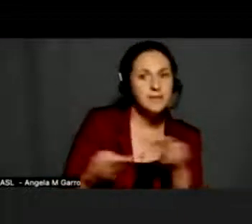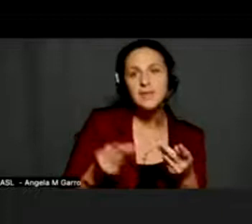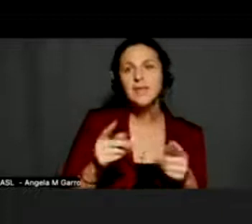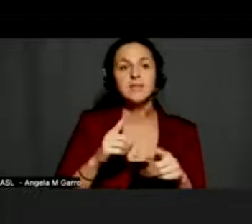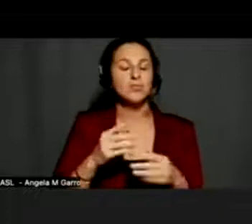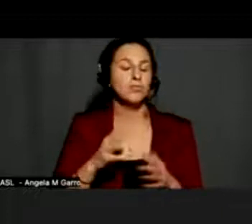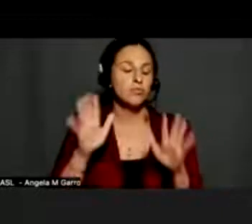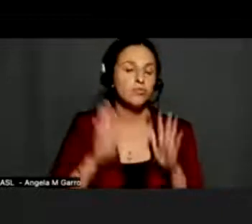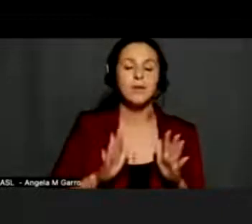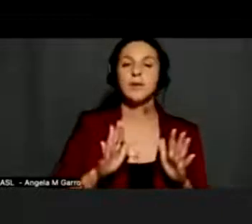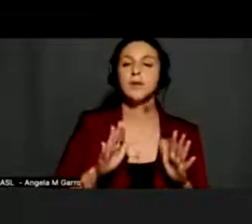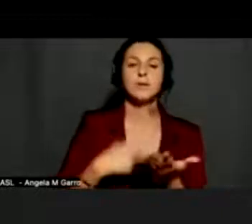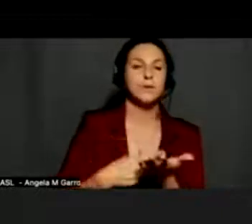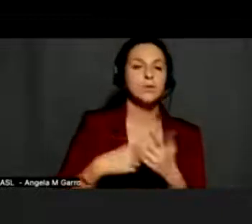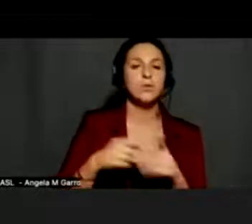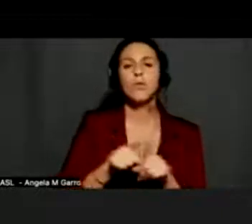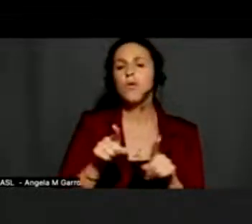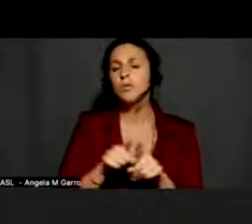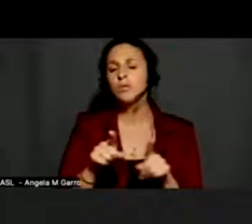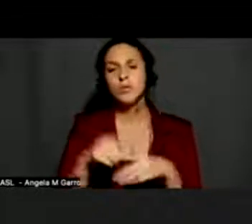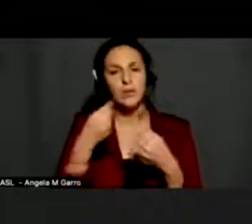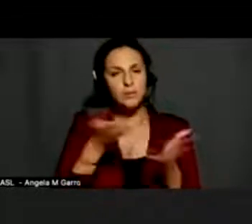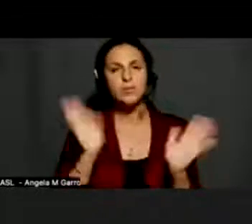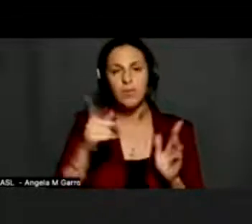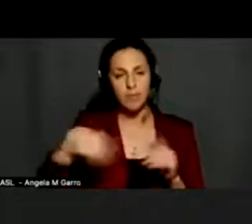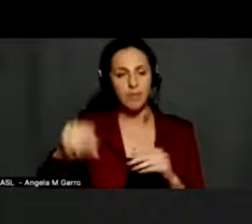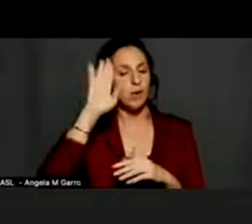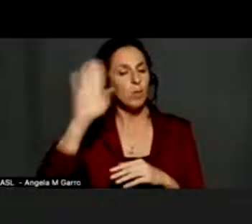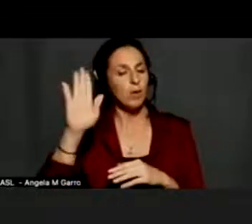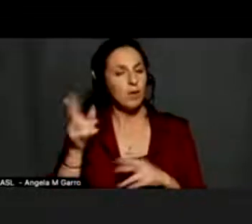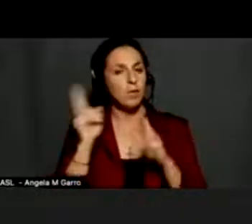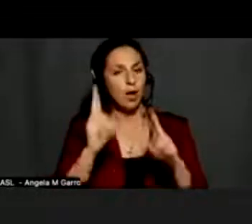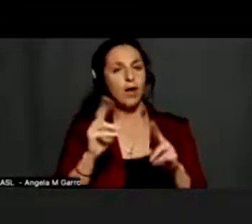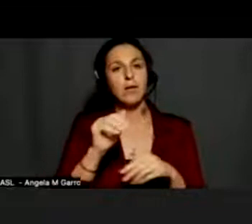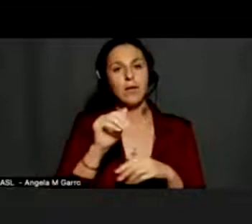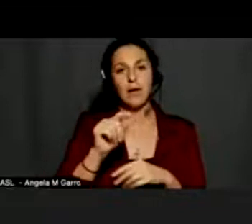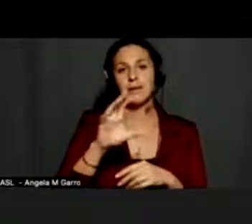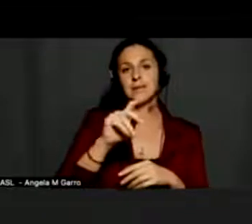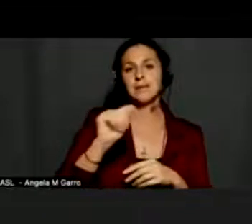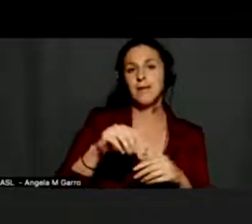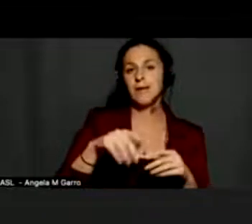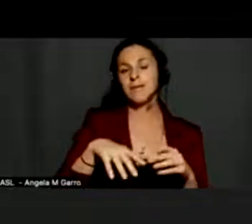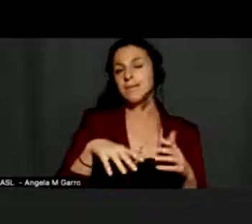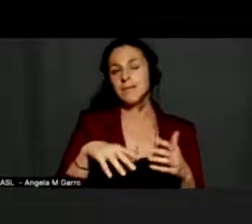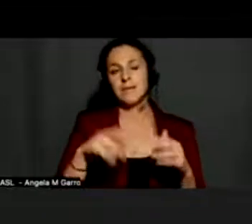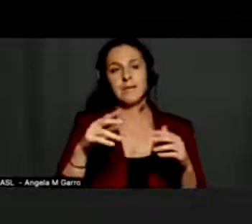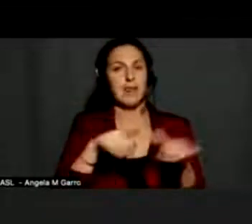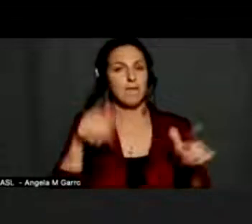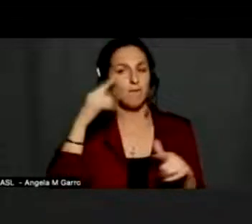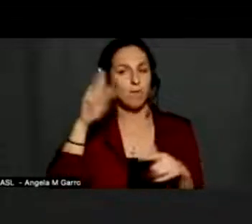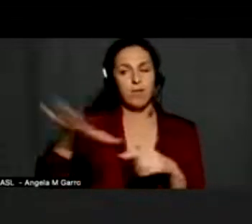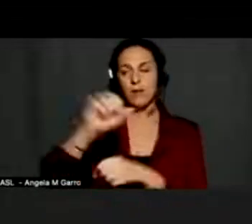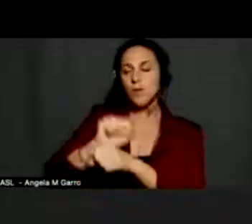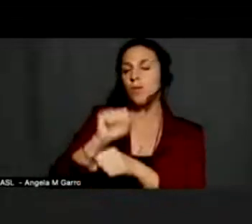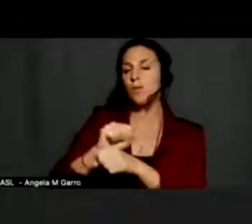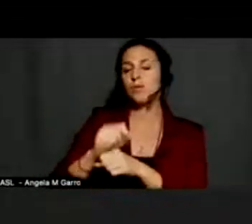I wanted to let you guys know that they're going to be honored at the CTA level for their work. So we're really incredibly proud of them and